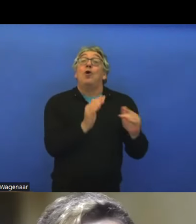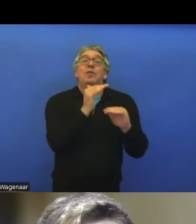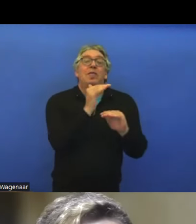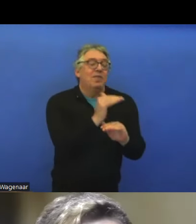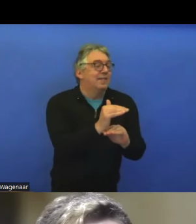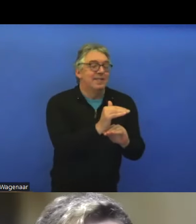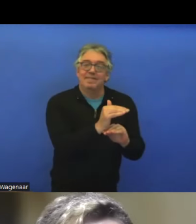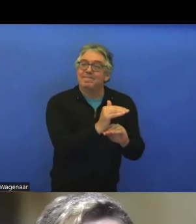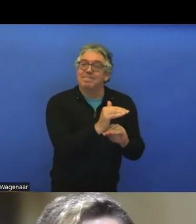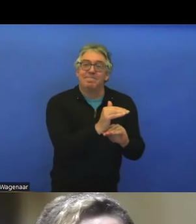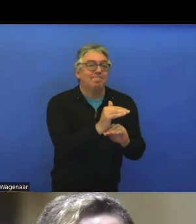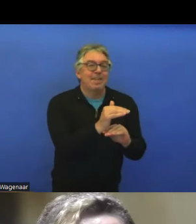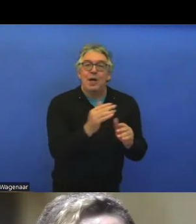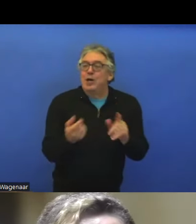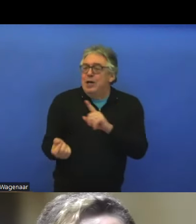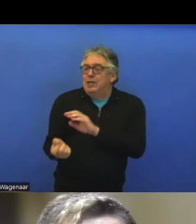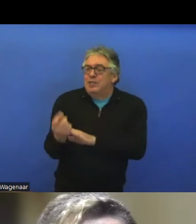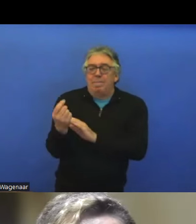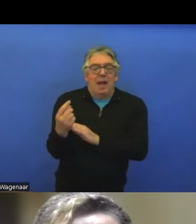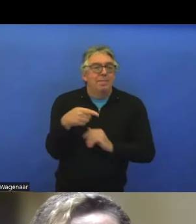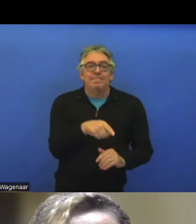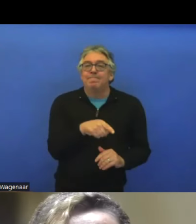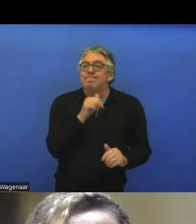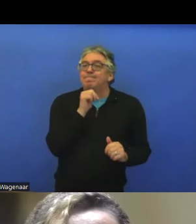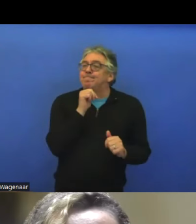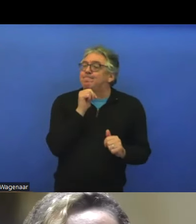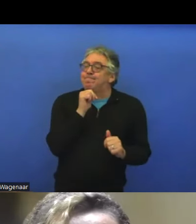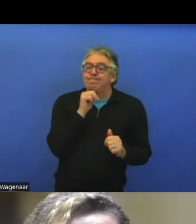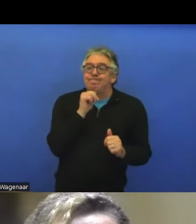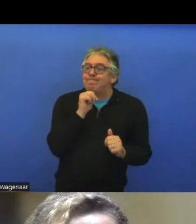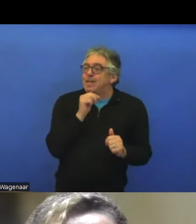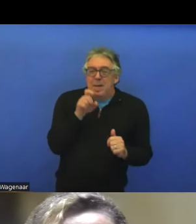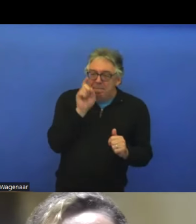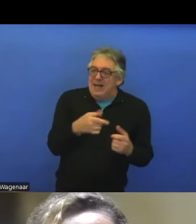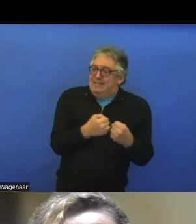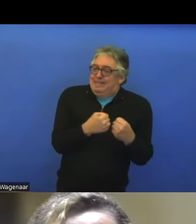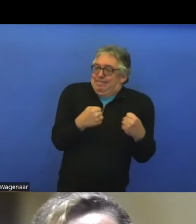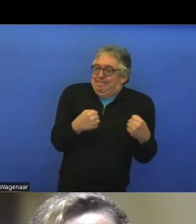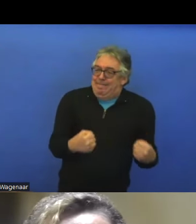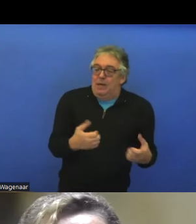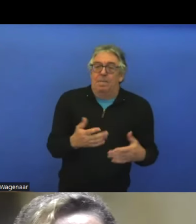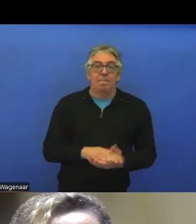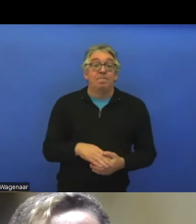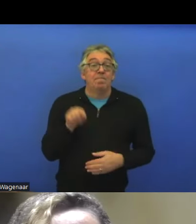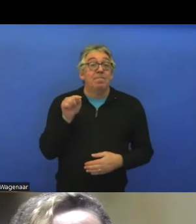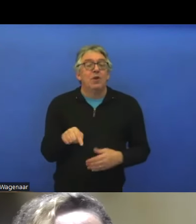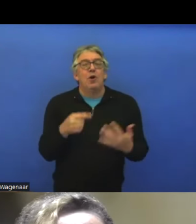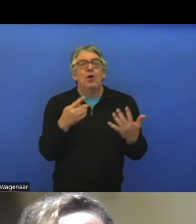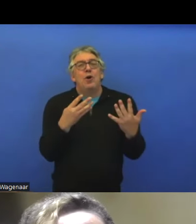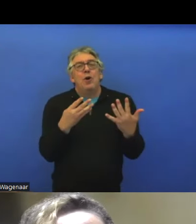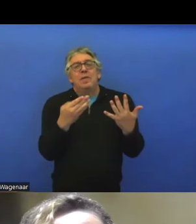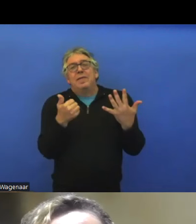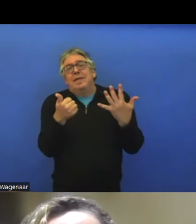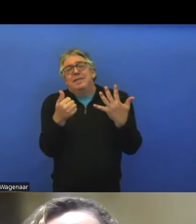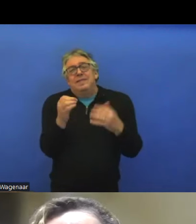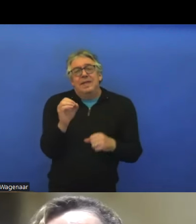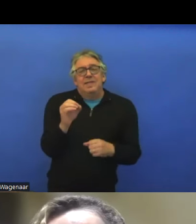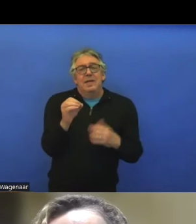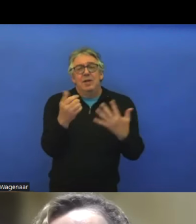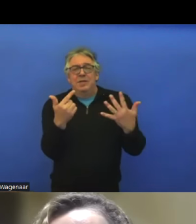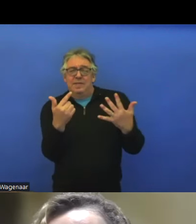at a certain time. This issue came up particularly during the 60s, 70s, during